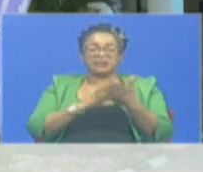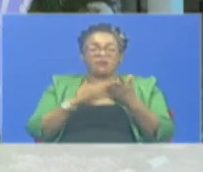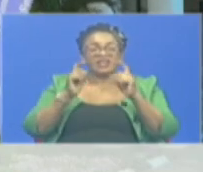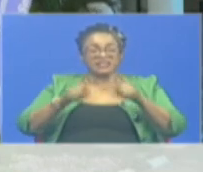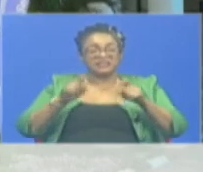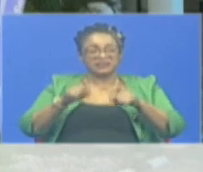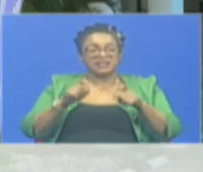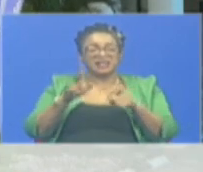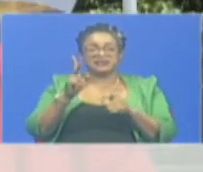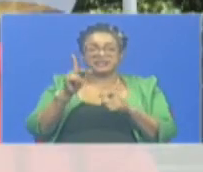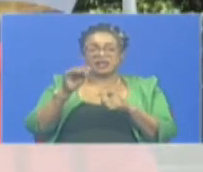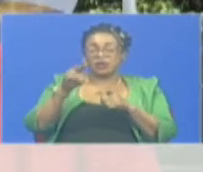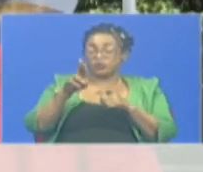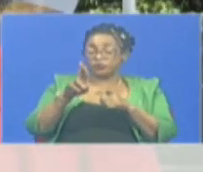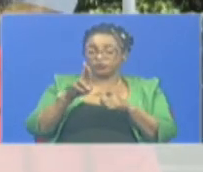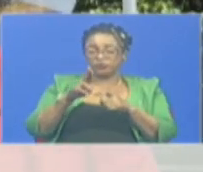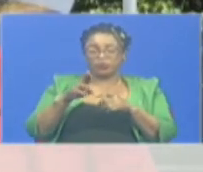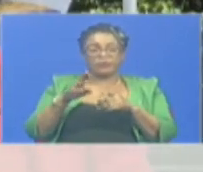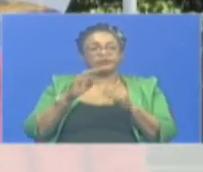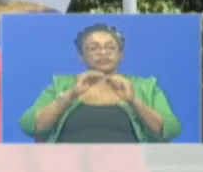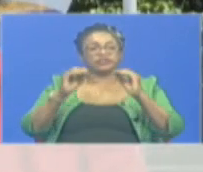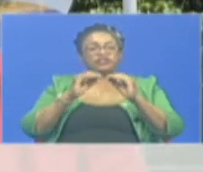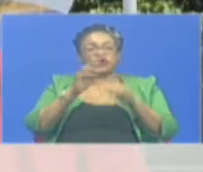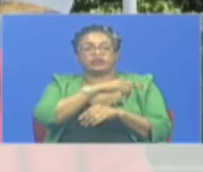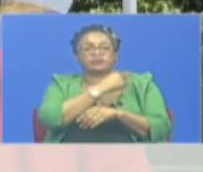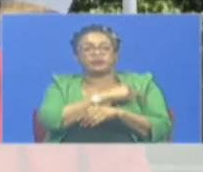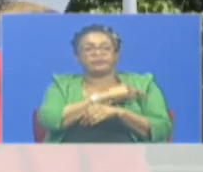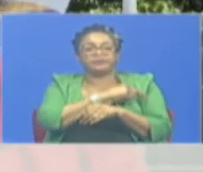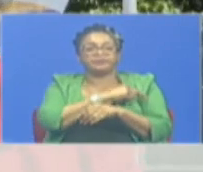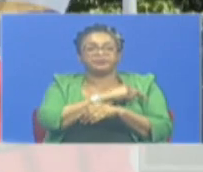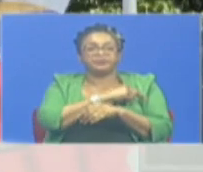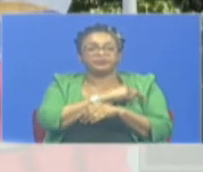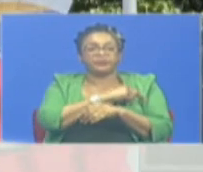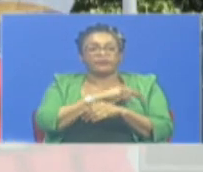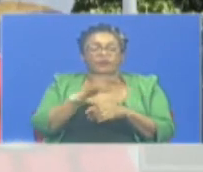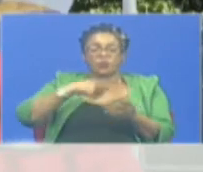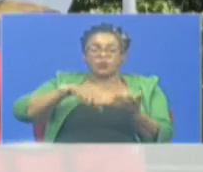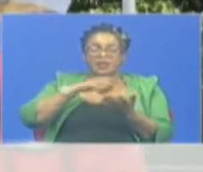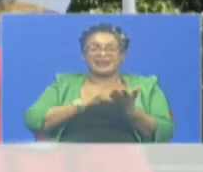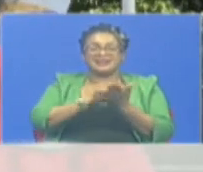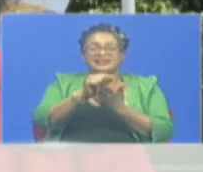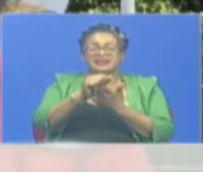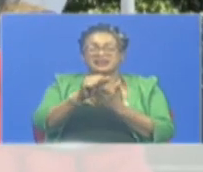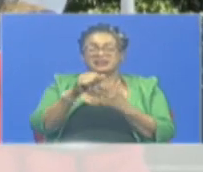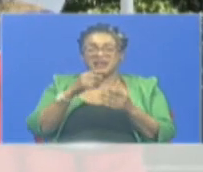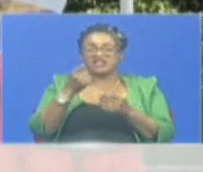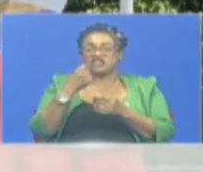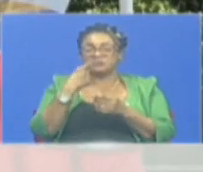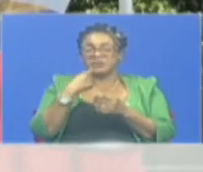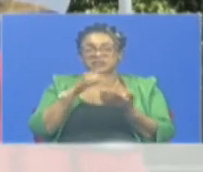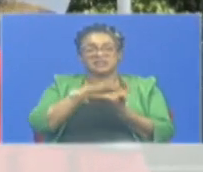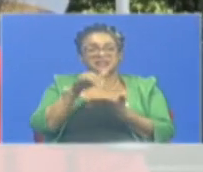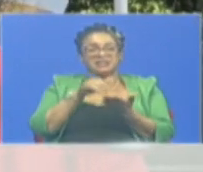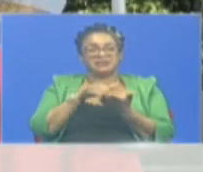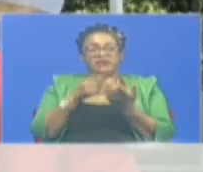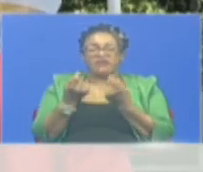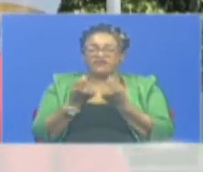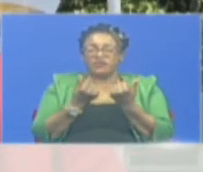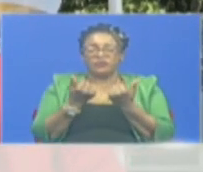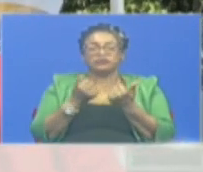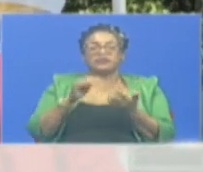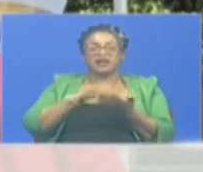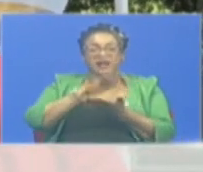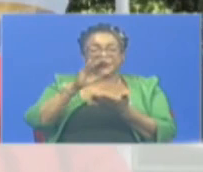KU Teaching and Referral Hospital. As you know, we were gazetted as a treatment center, one of the few treatment centers in the